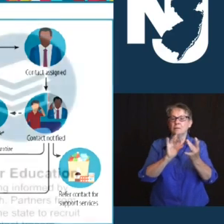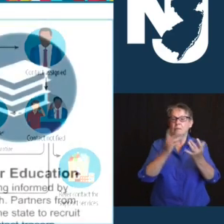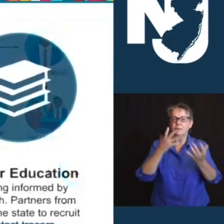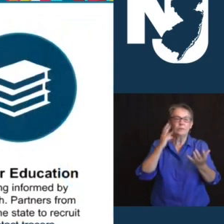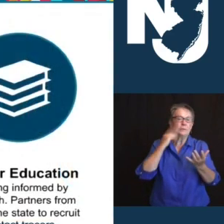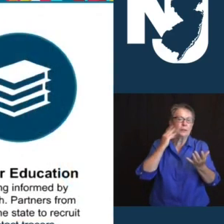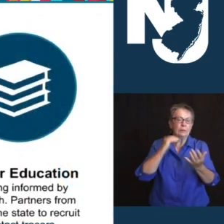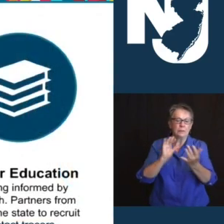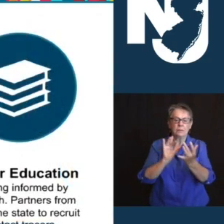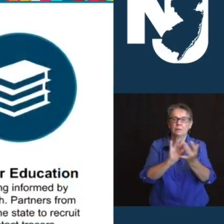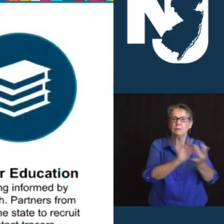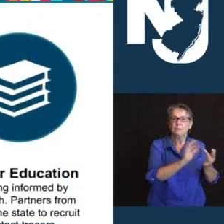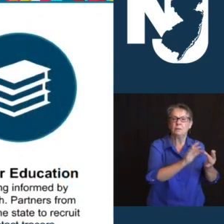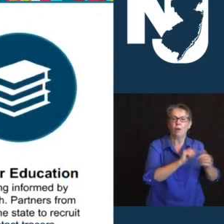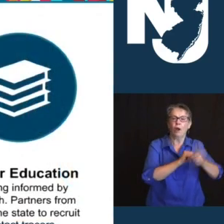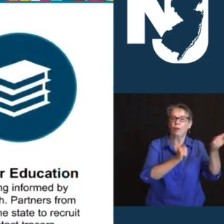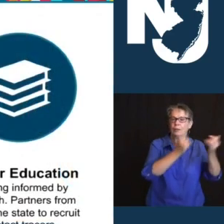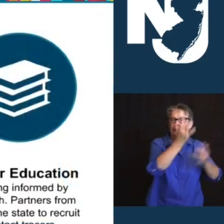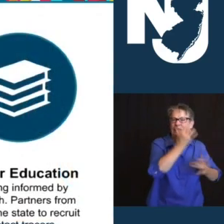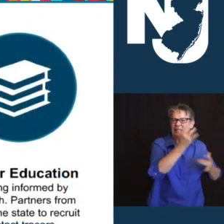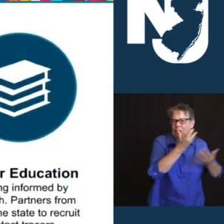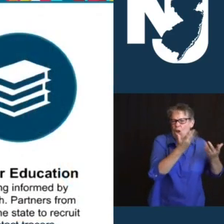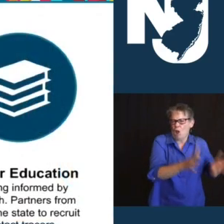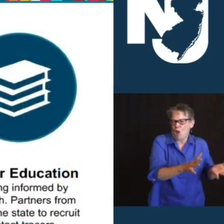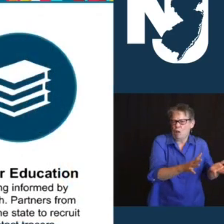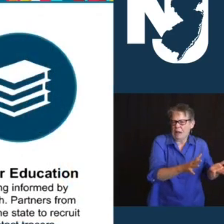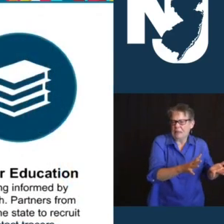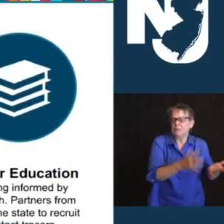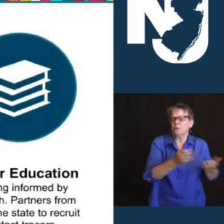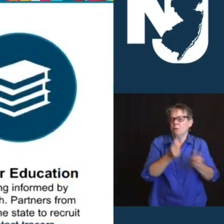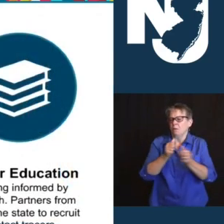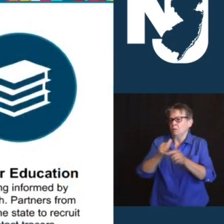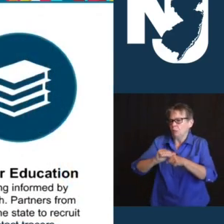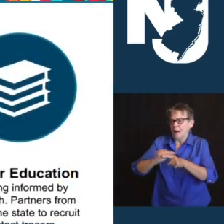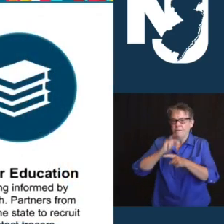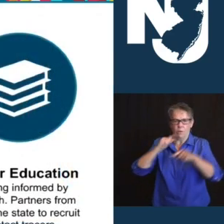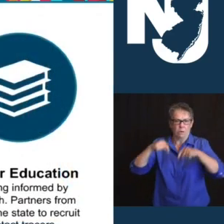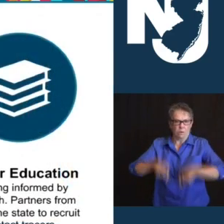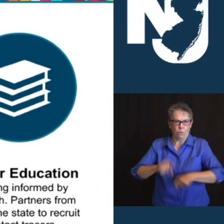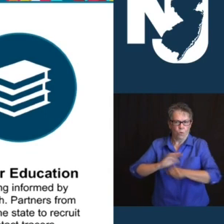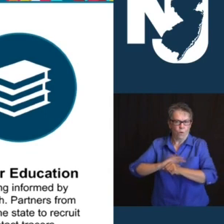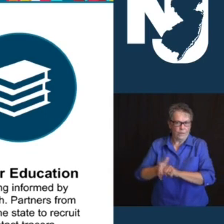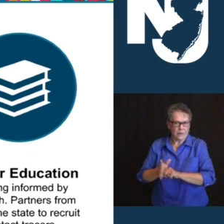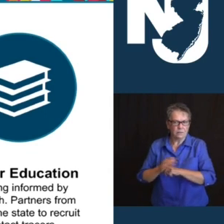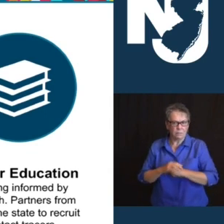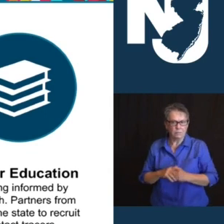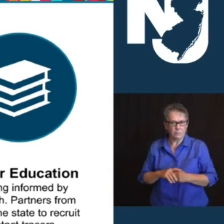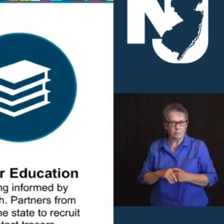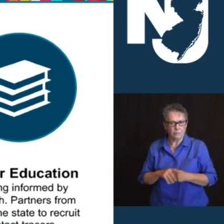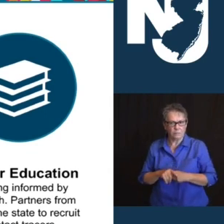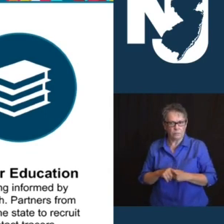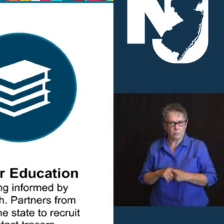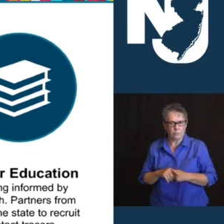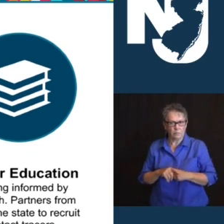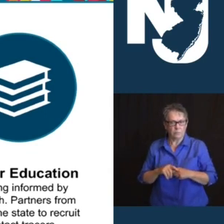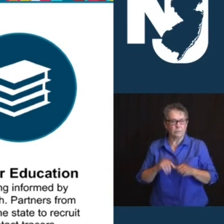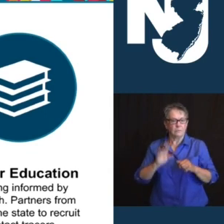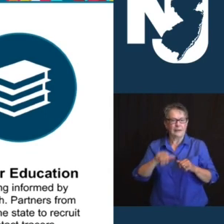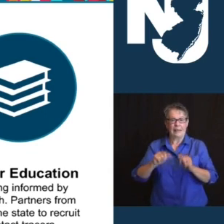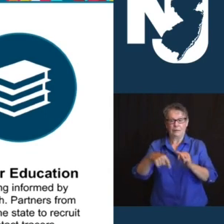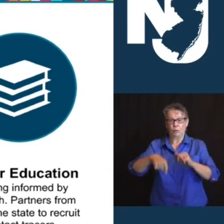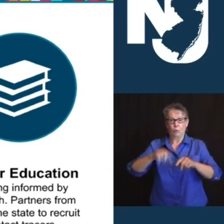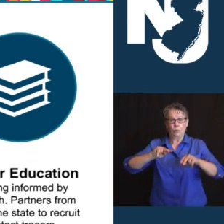said, New Jersey's contact tracing model is innovative because it combines the efforts of his office, the